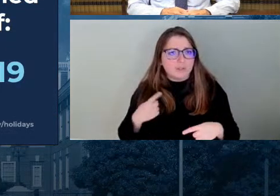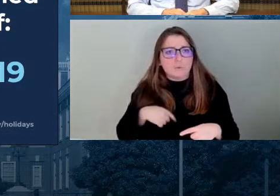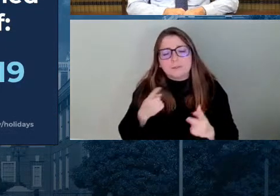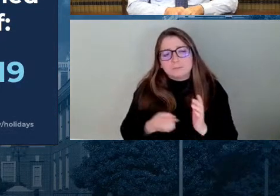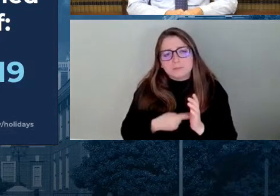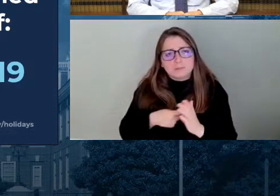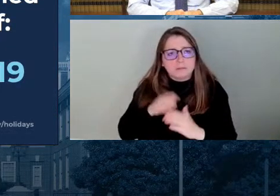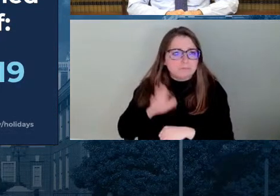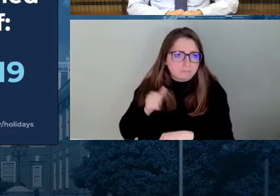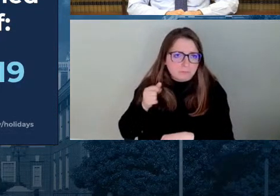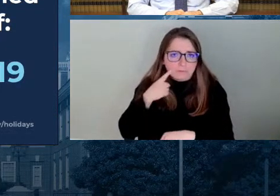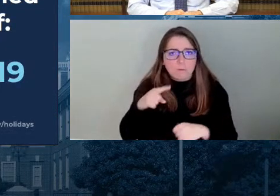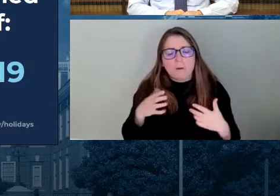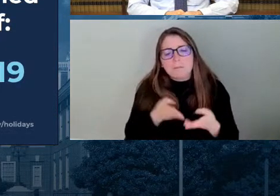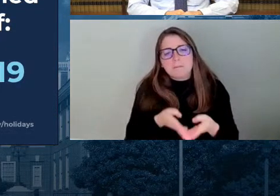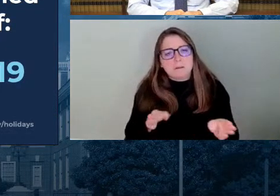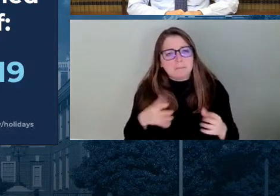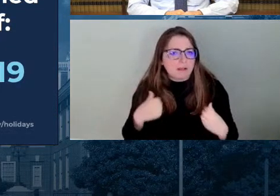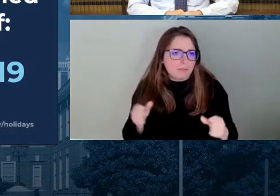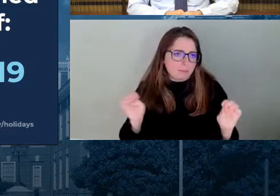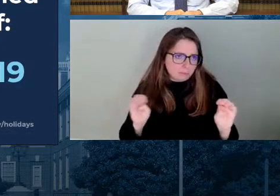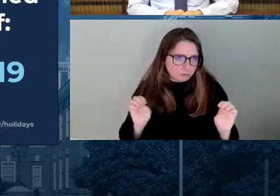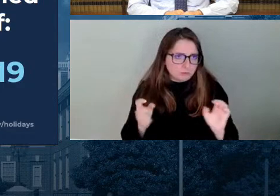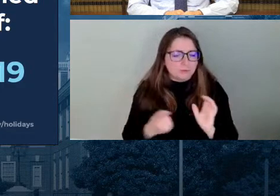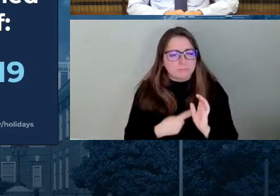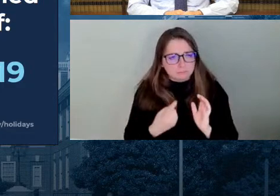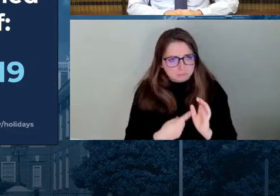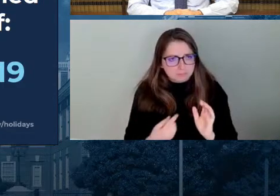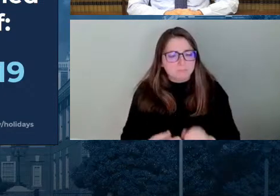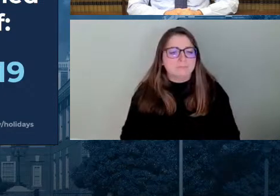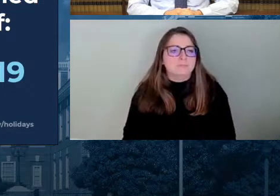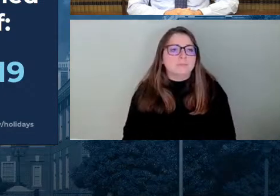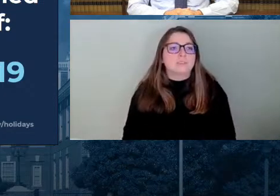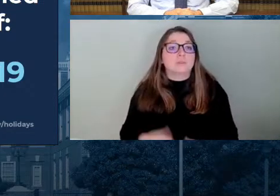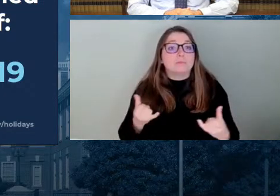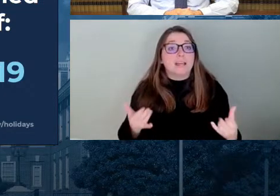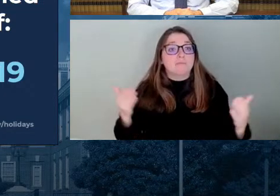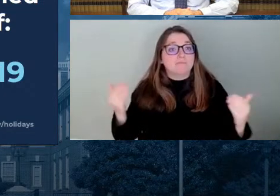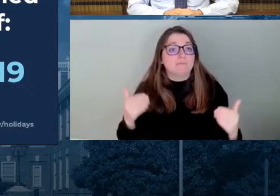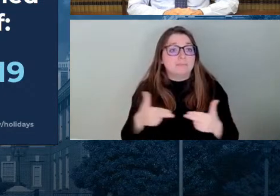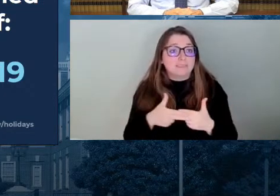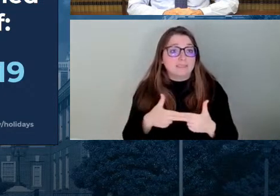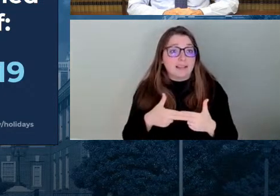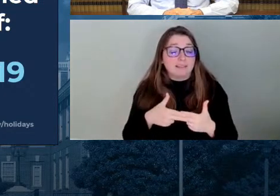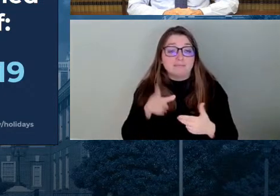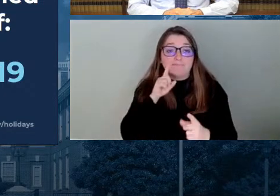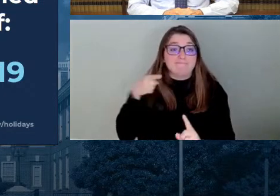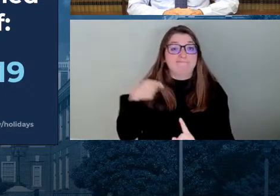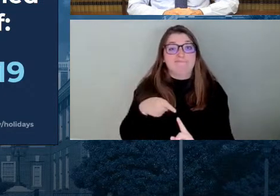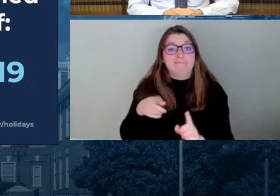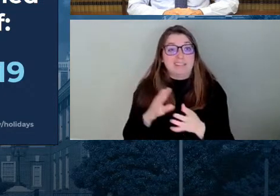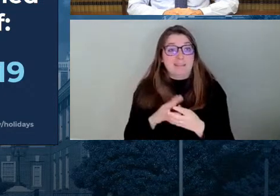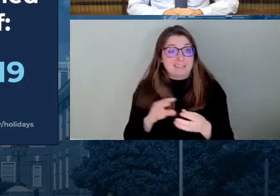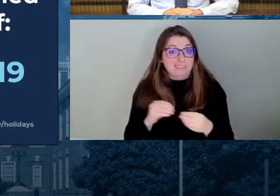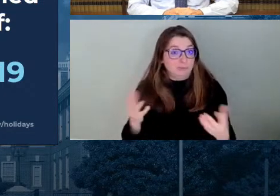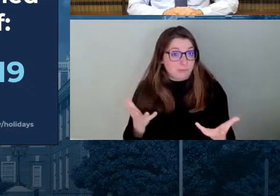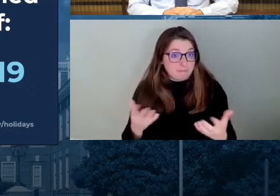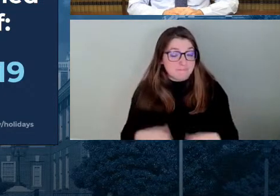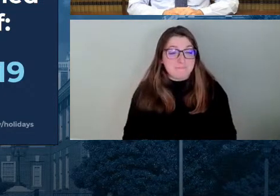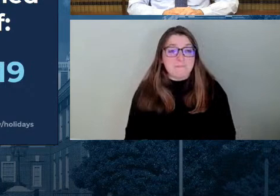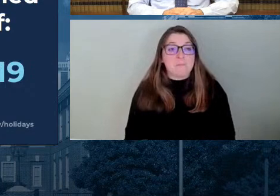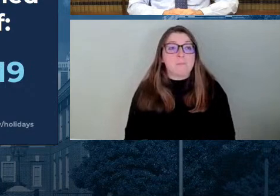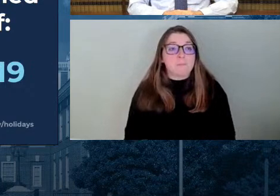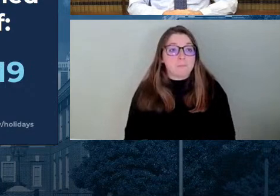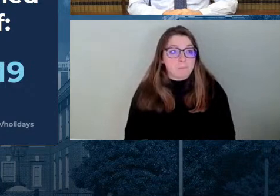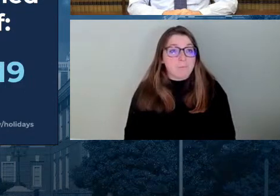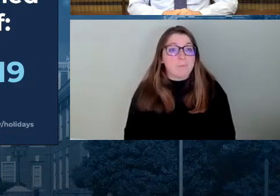that we've been given. So let's go right to the slides. The main message today is that we've been